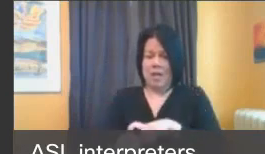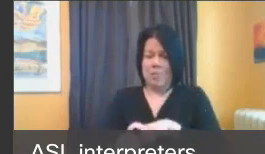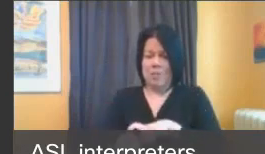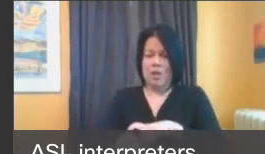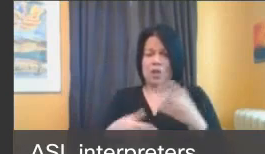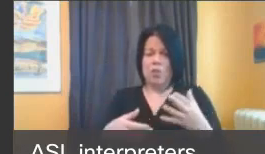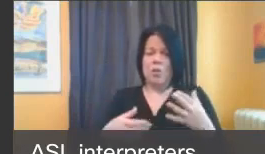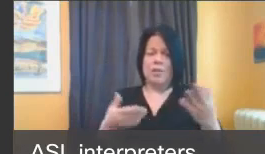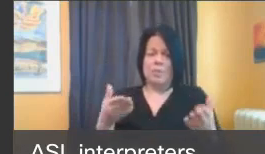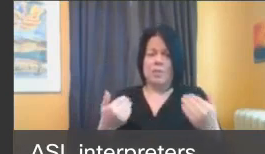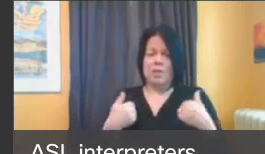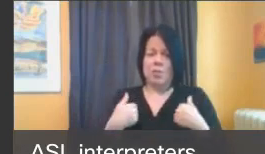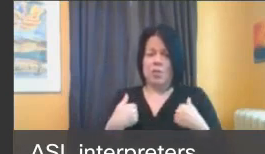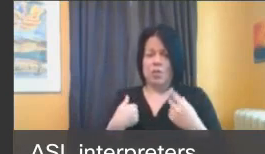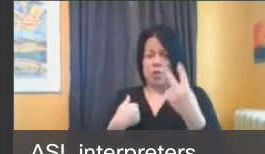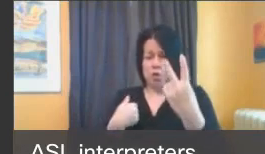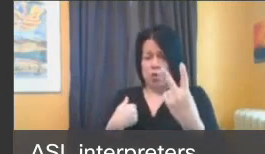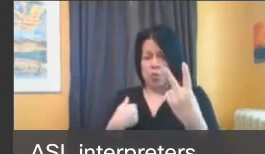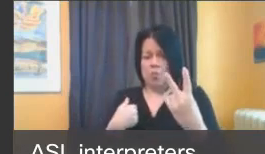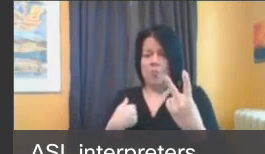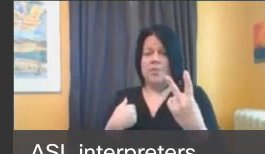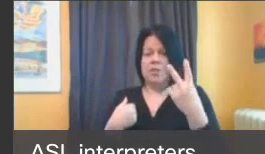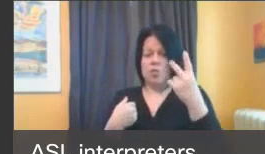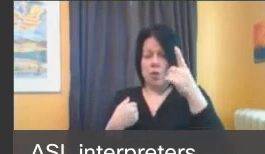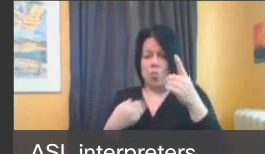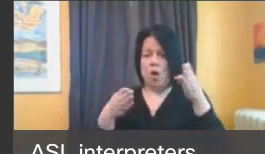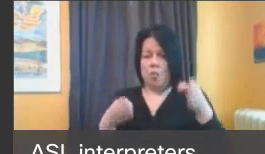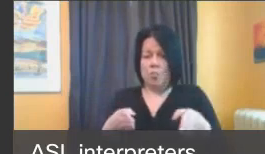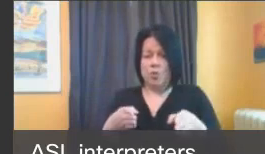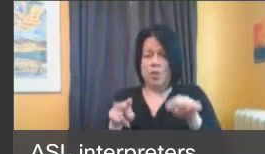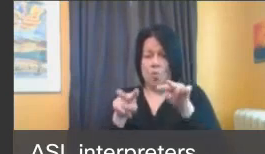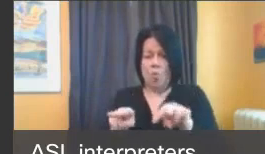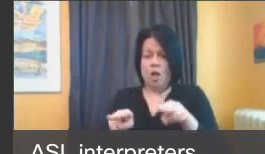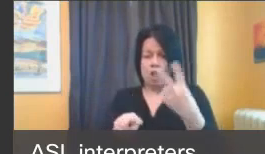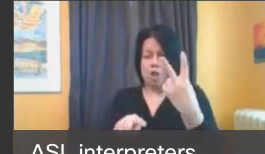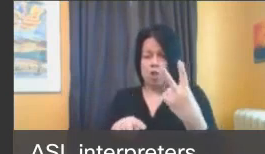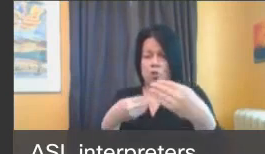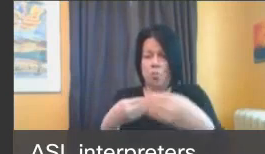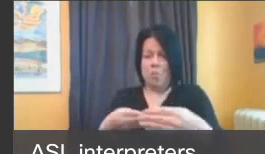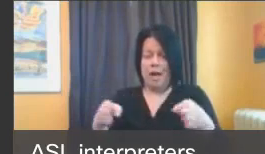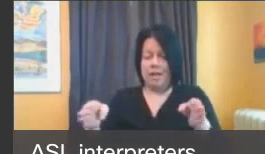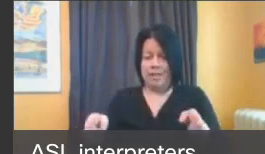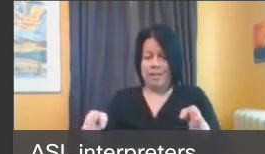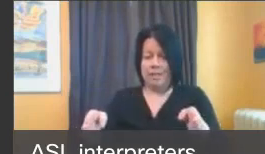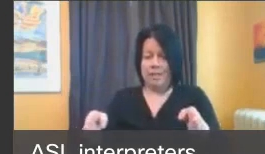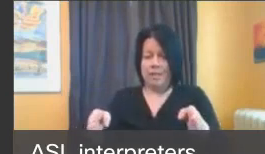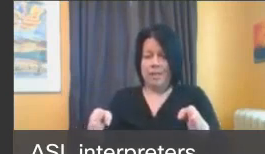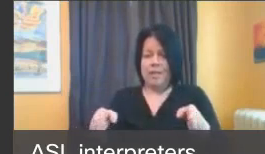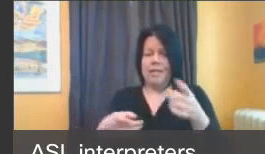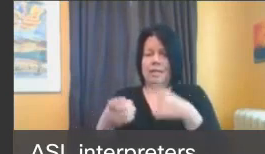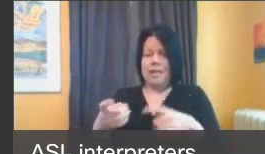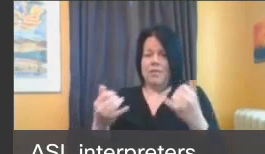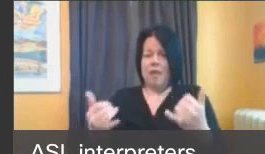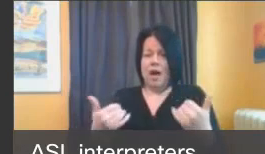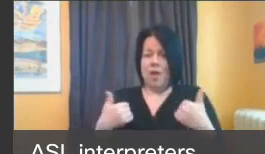person, at the time there were only two. So we have one person monitoring two boxes, as opposed to now